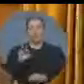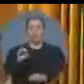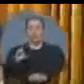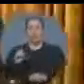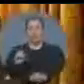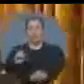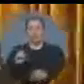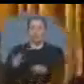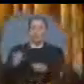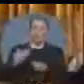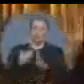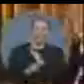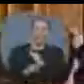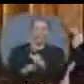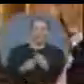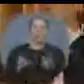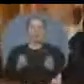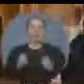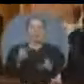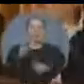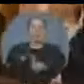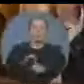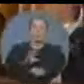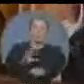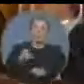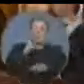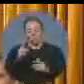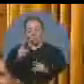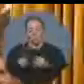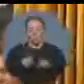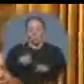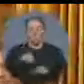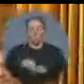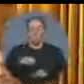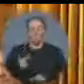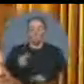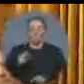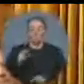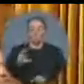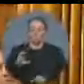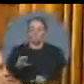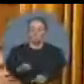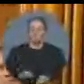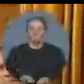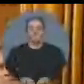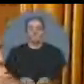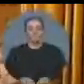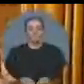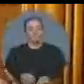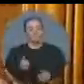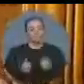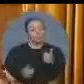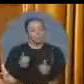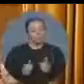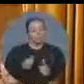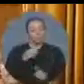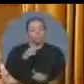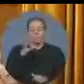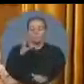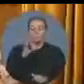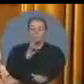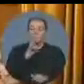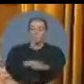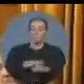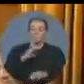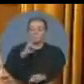Canada? The honourable member for Barrie. We could talk about Eileen Carroll, the Liberal candidate in Barrie, Sincourt,